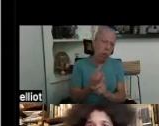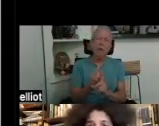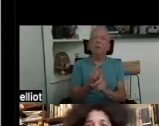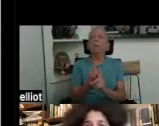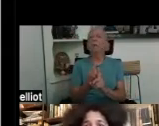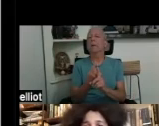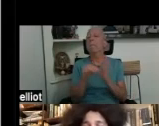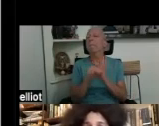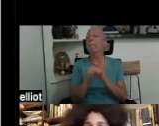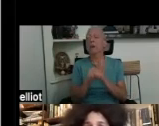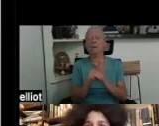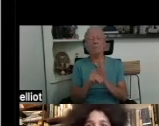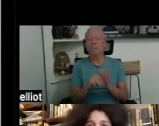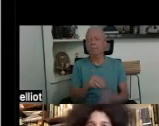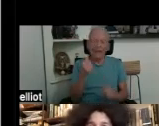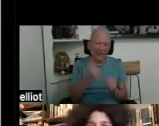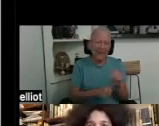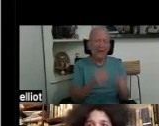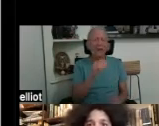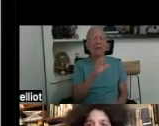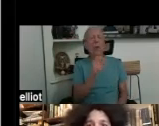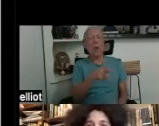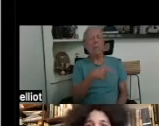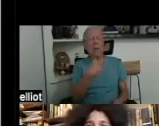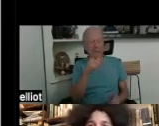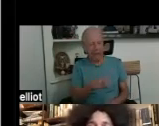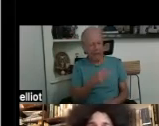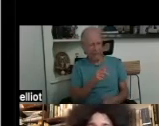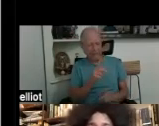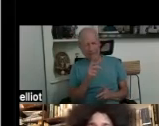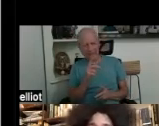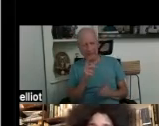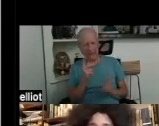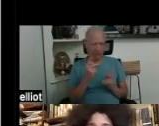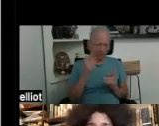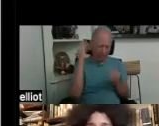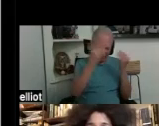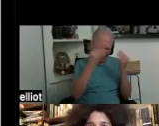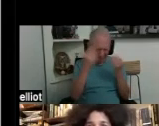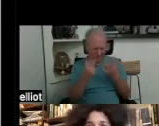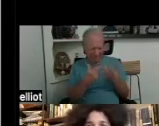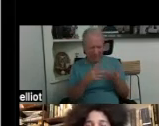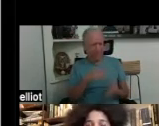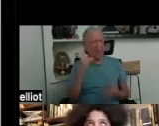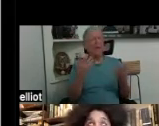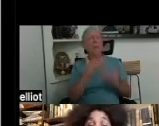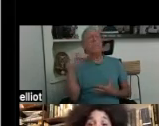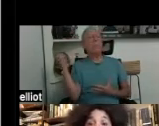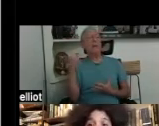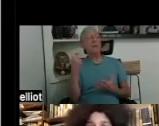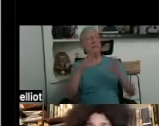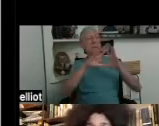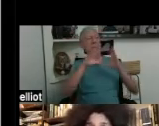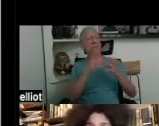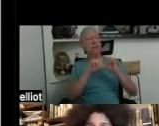model. Each cooperative has to figure out what's best for its members and purpose. And if we are